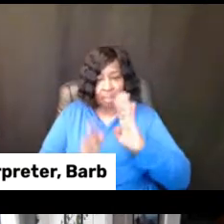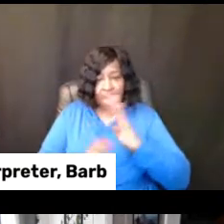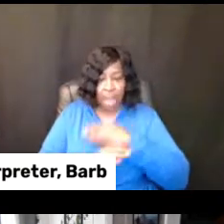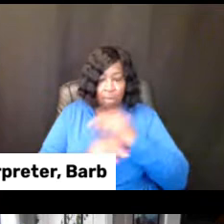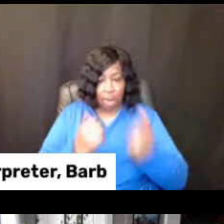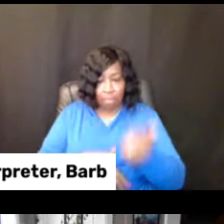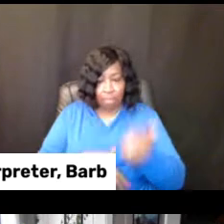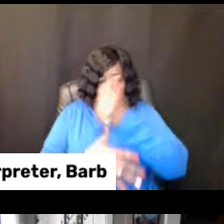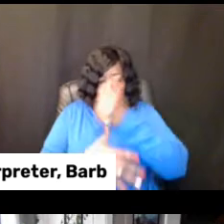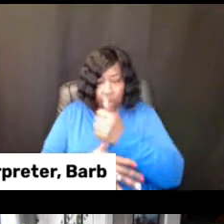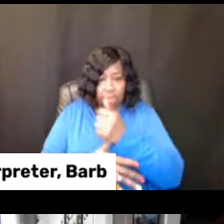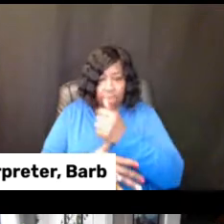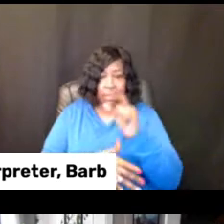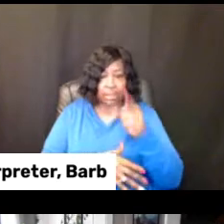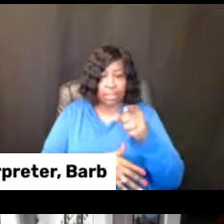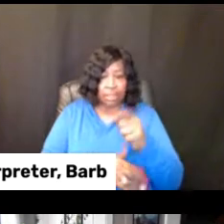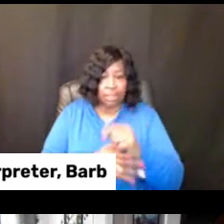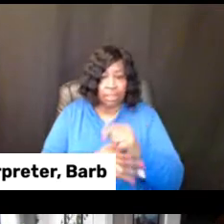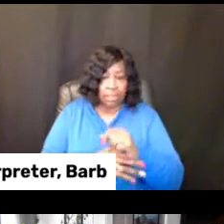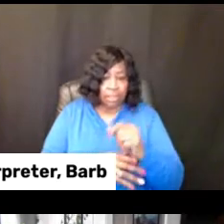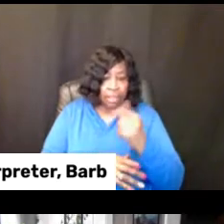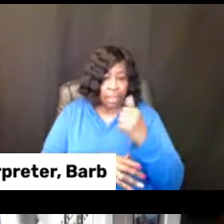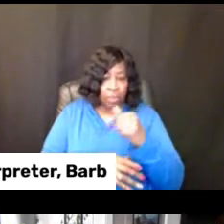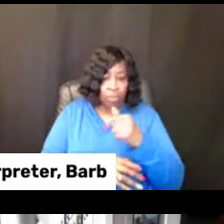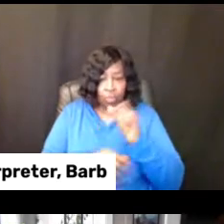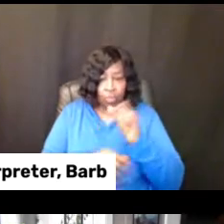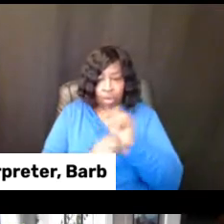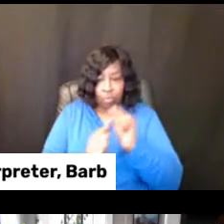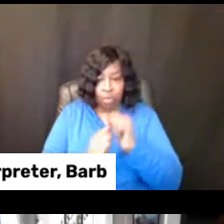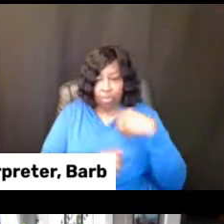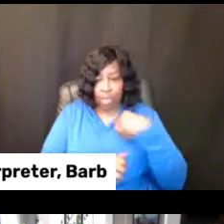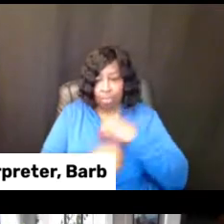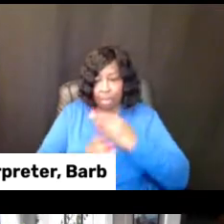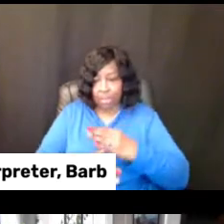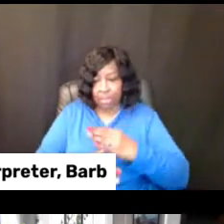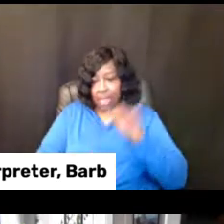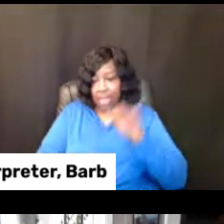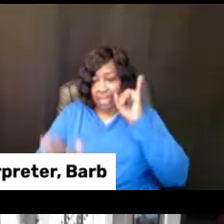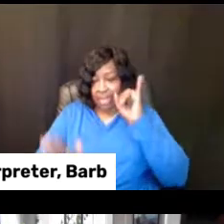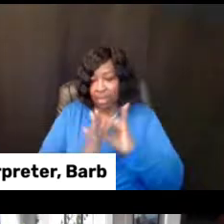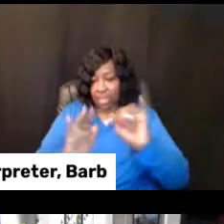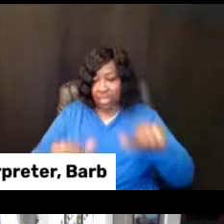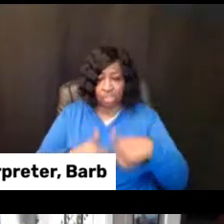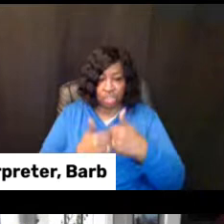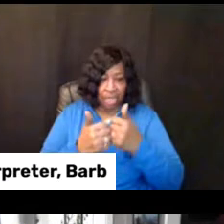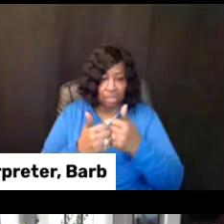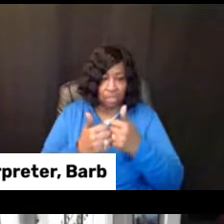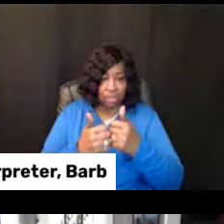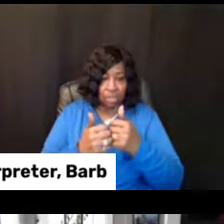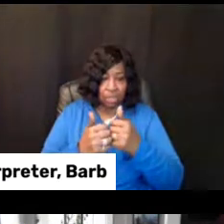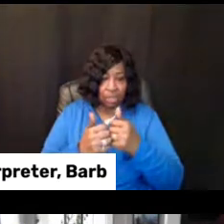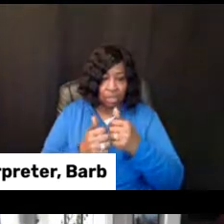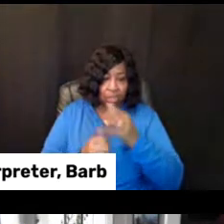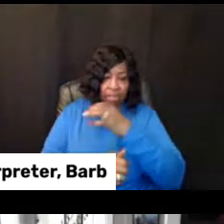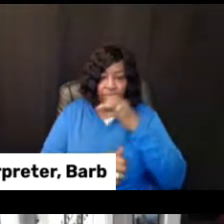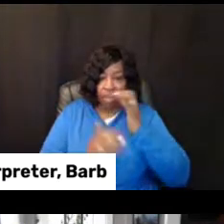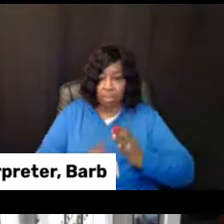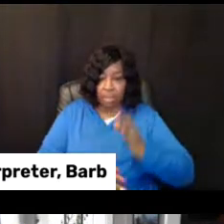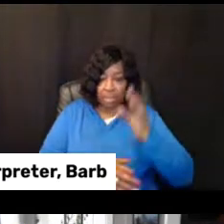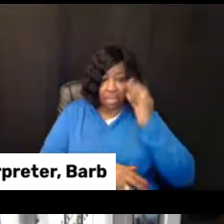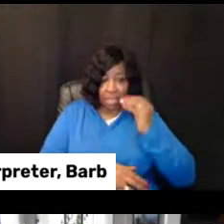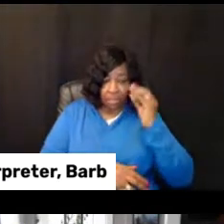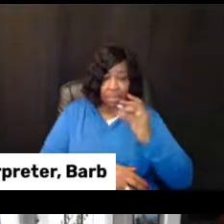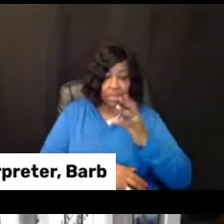working with our members to listen to and identify the challenges that farmers and food system people are facing on the ground.